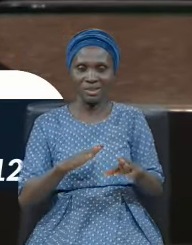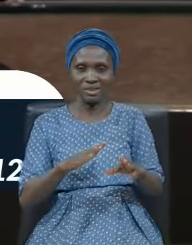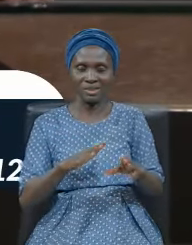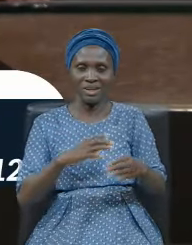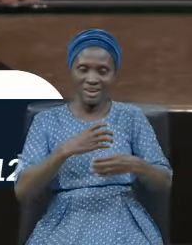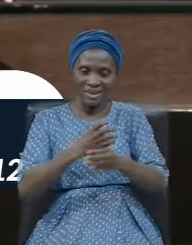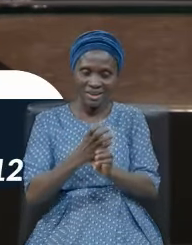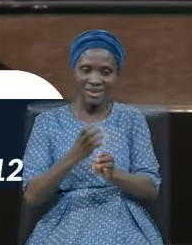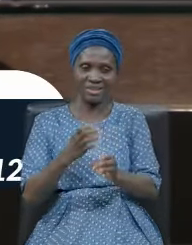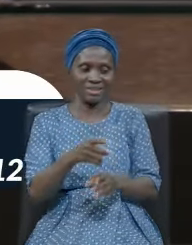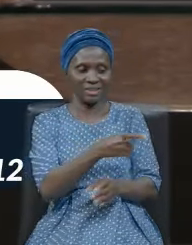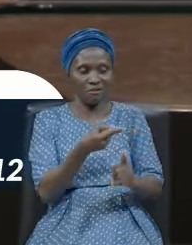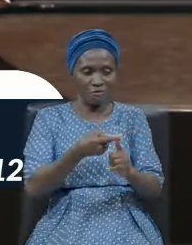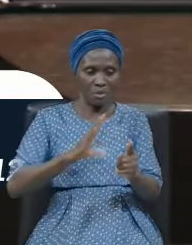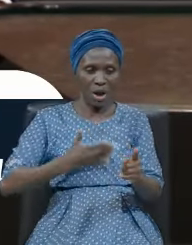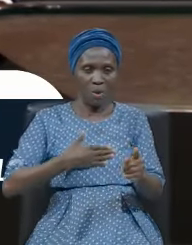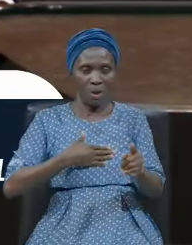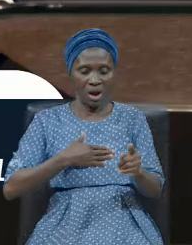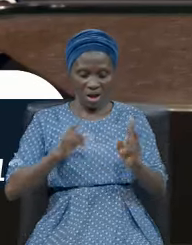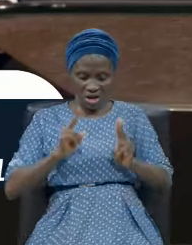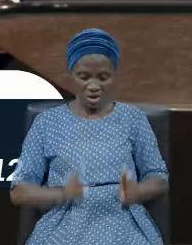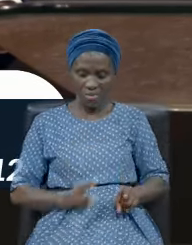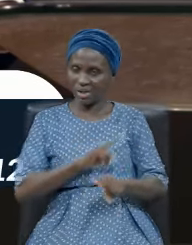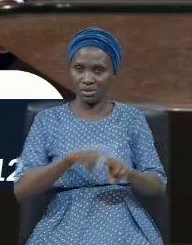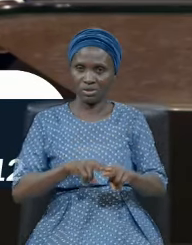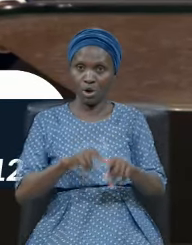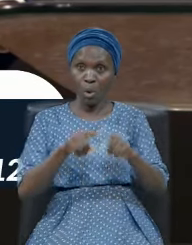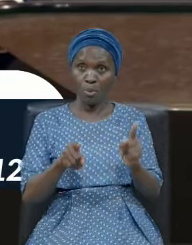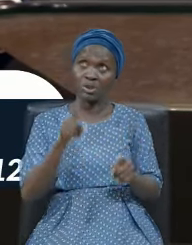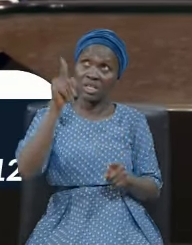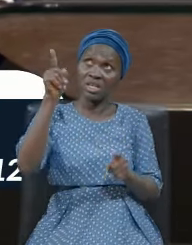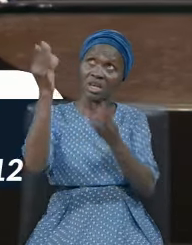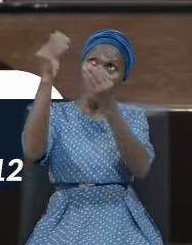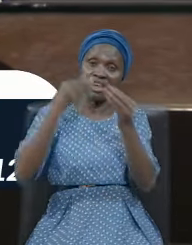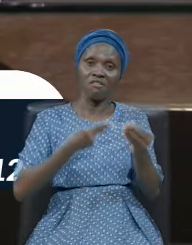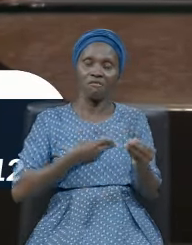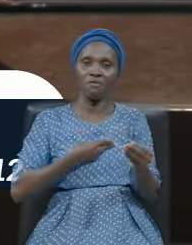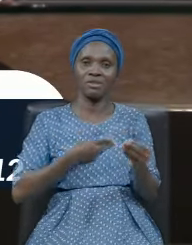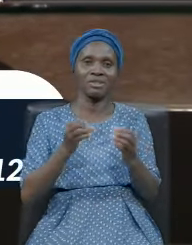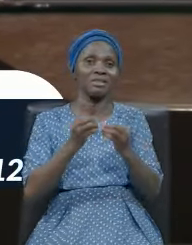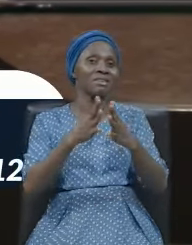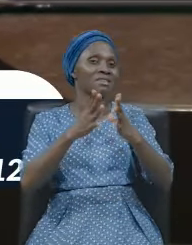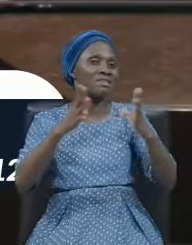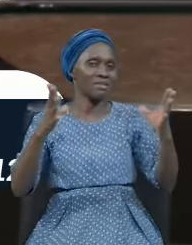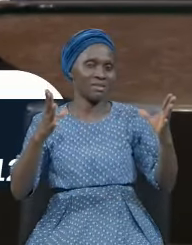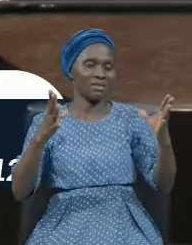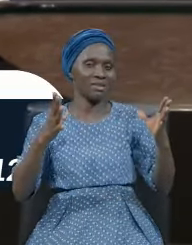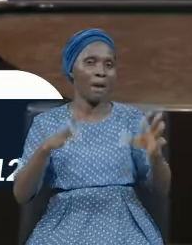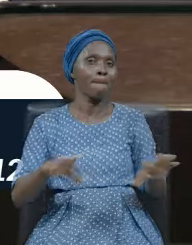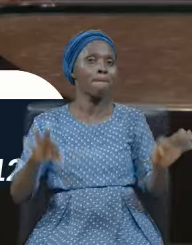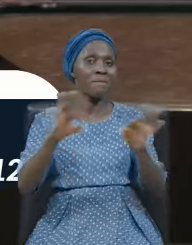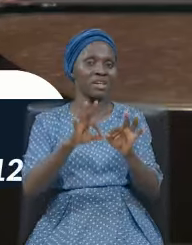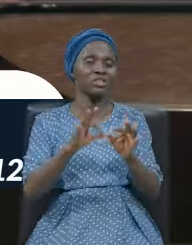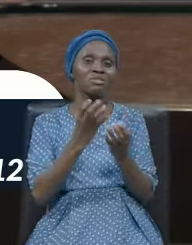but he gave us exceedingly great and precious promises, that by